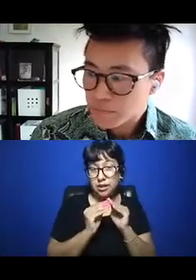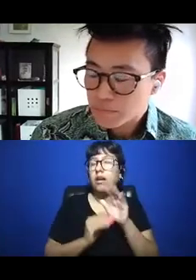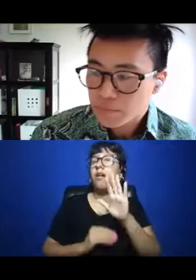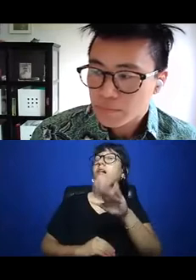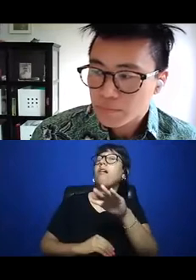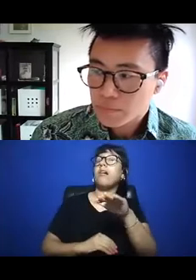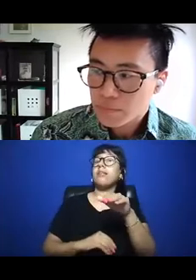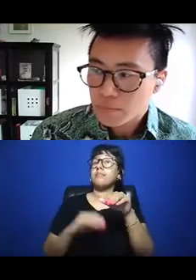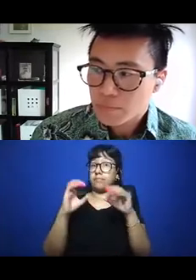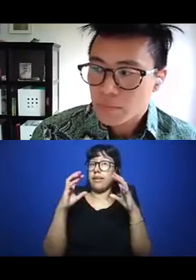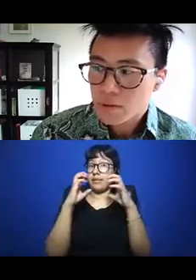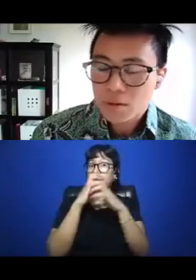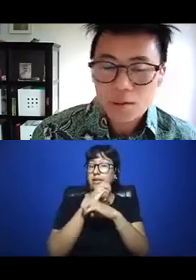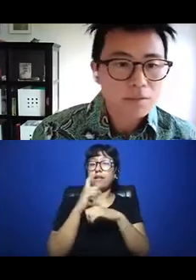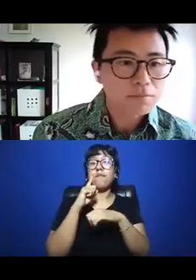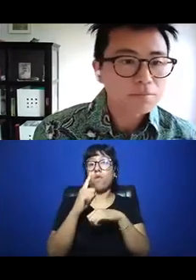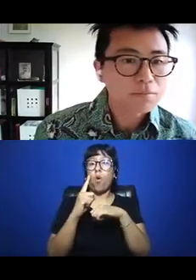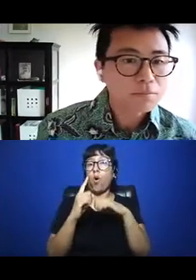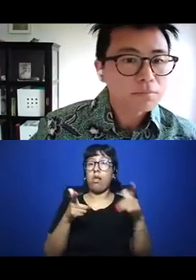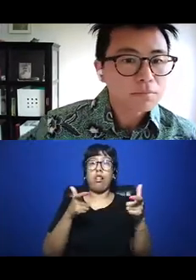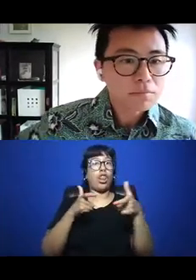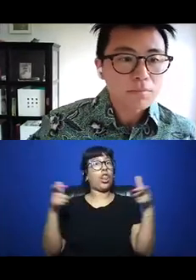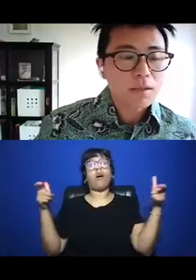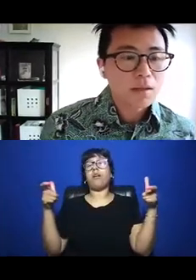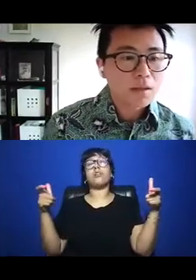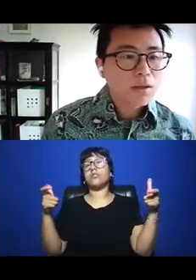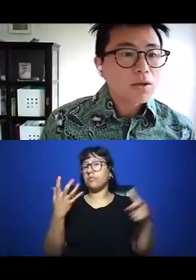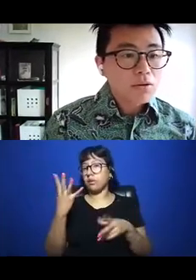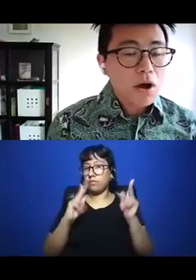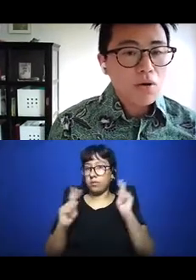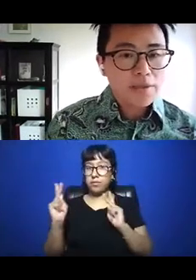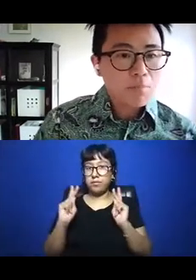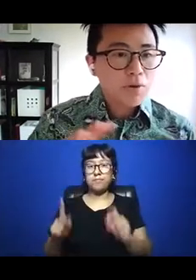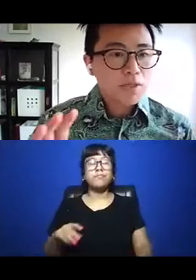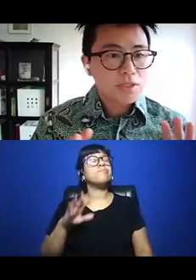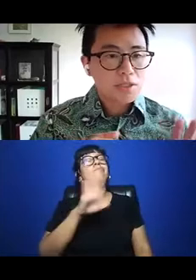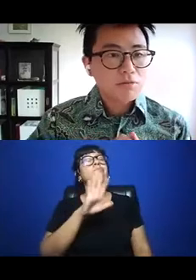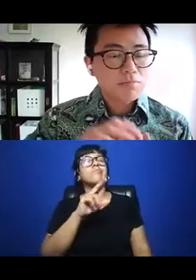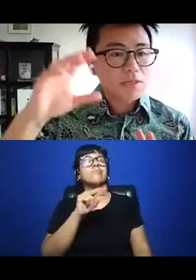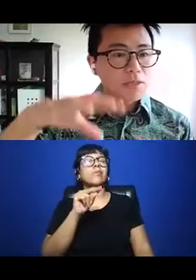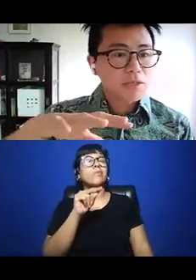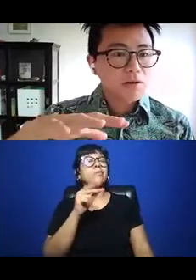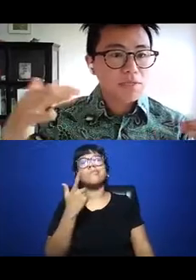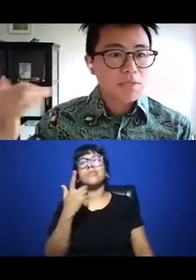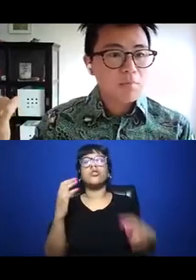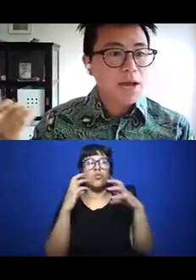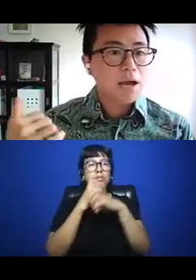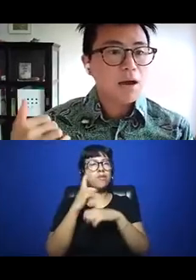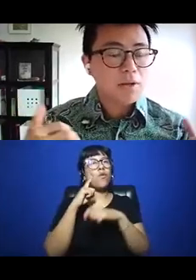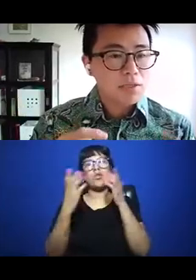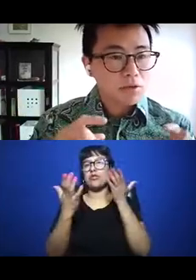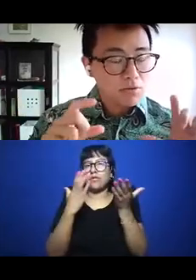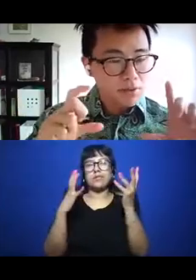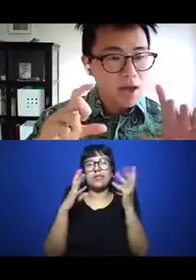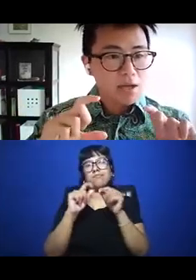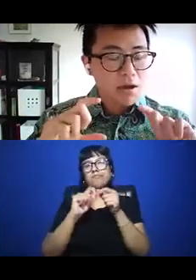but is it end-to-end encrypted for even with larger than groups of 4? No, at that point, it's just encrypted to the service and then back out.